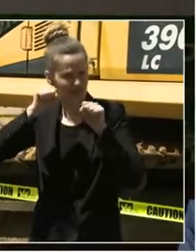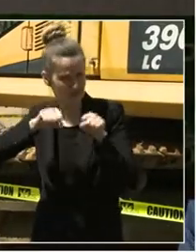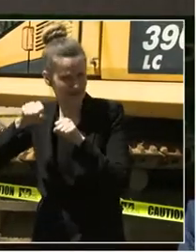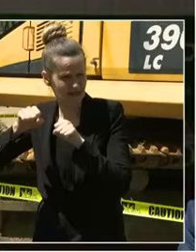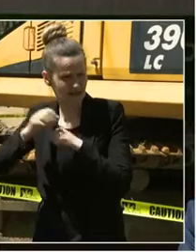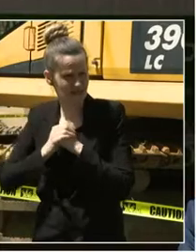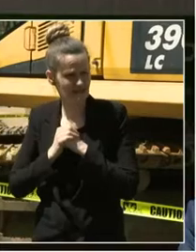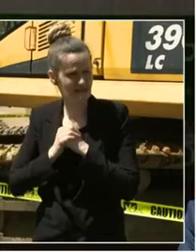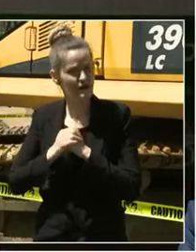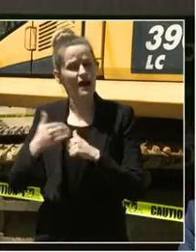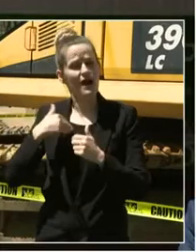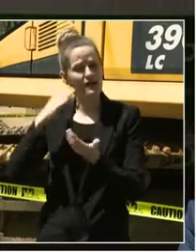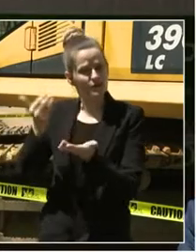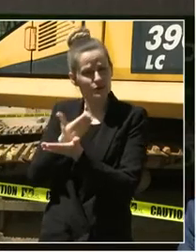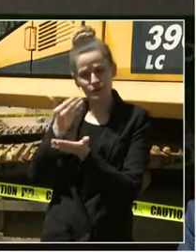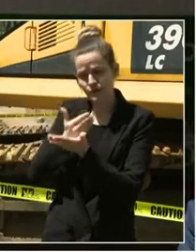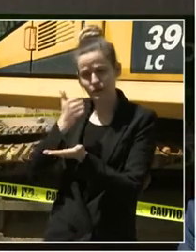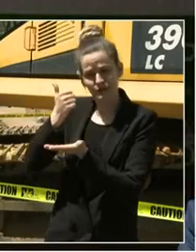pool,